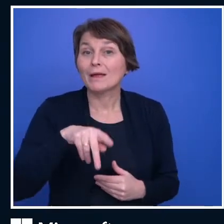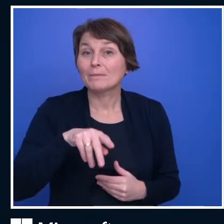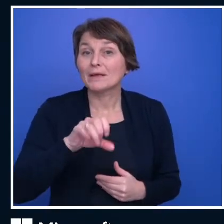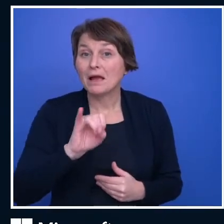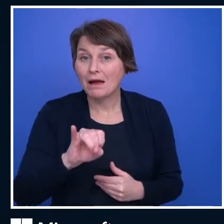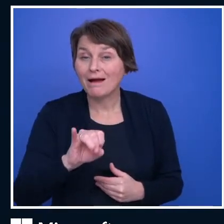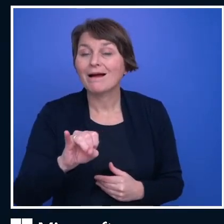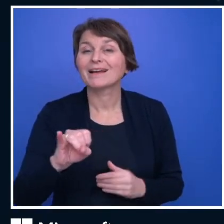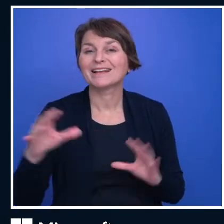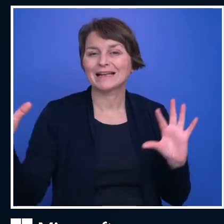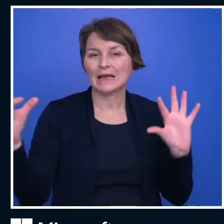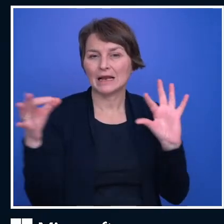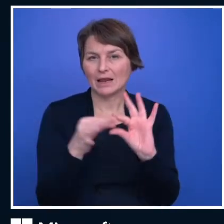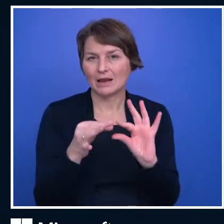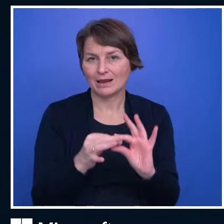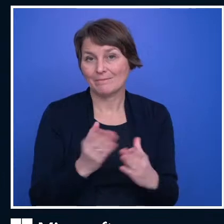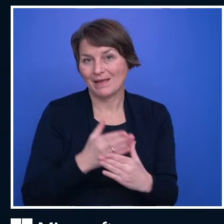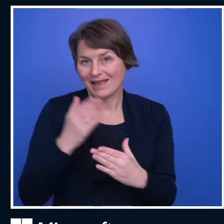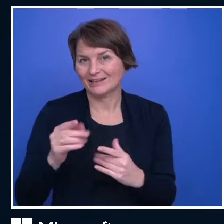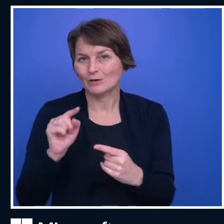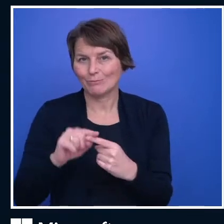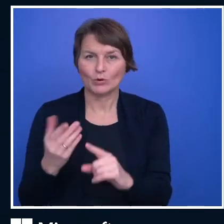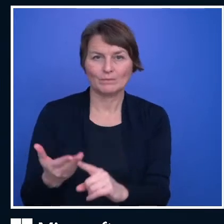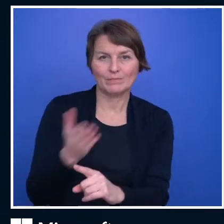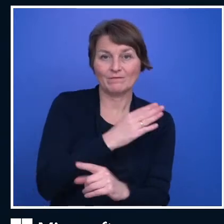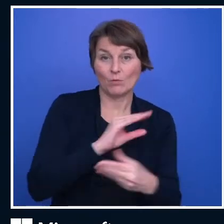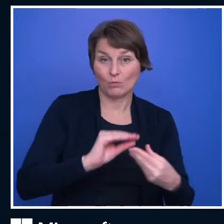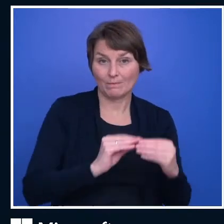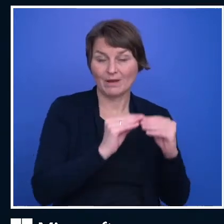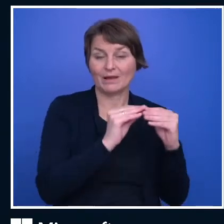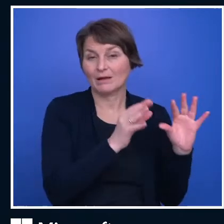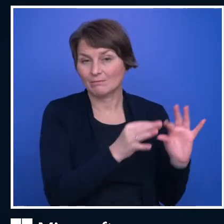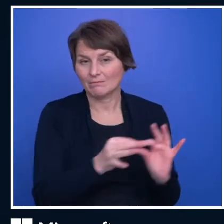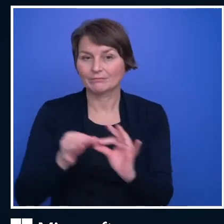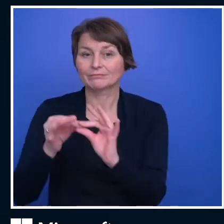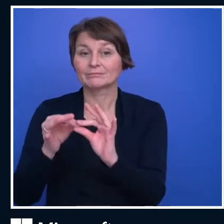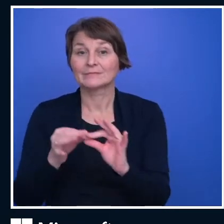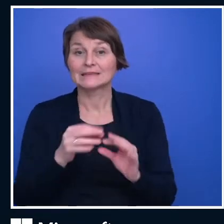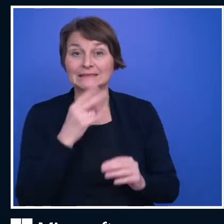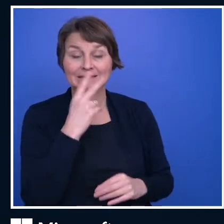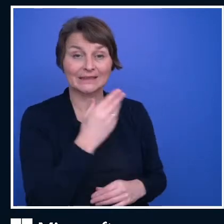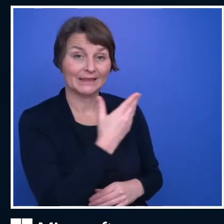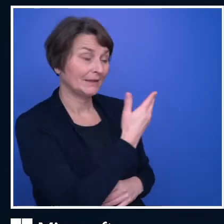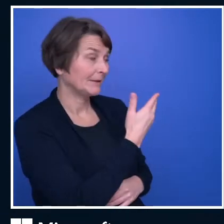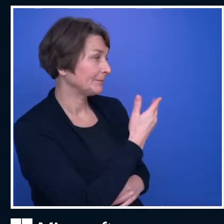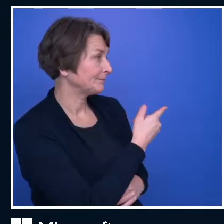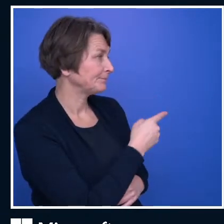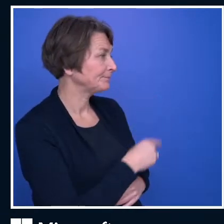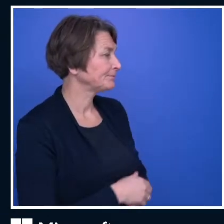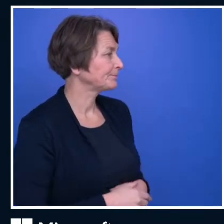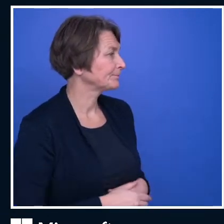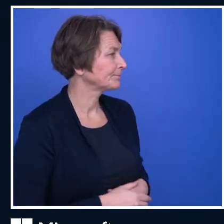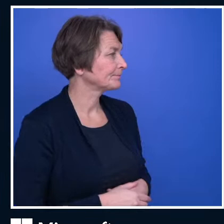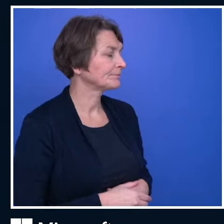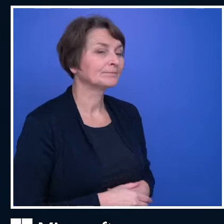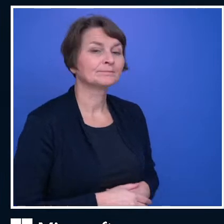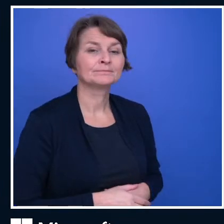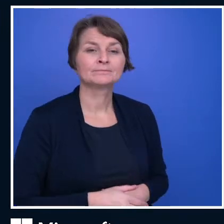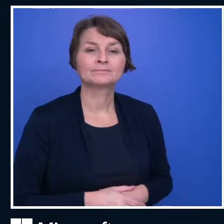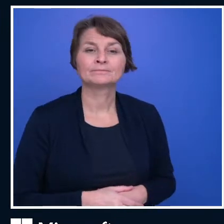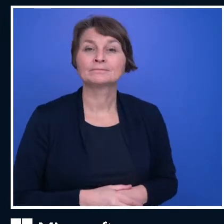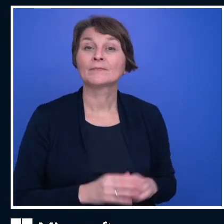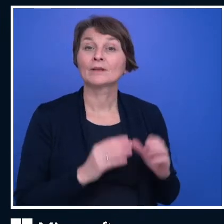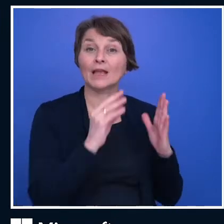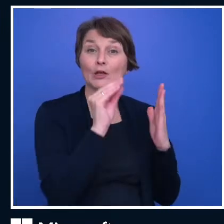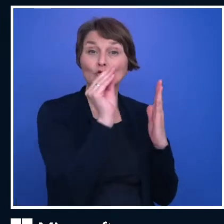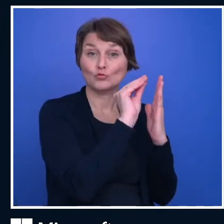cognitive endpoint of that key. And then what happens is you give the nodes as your input, and then it gives it